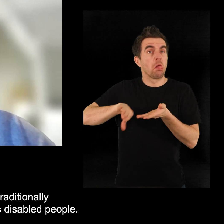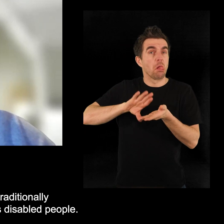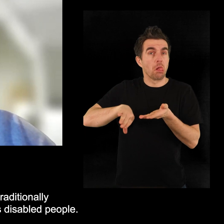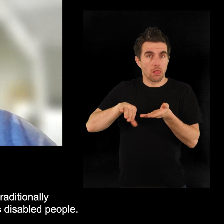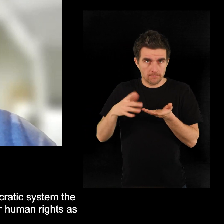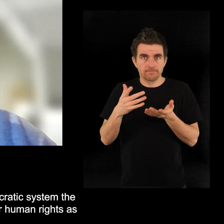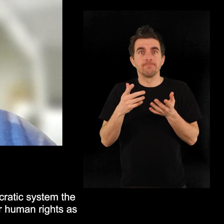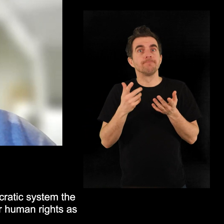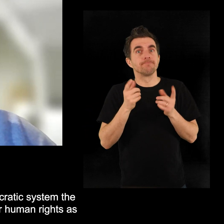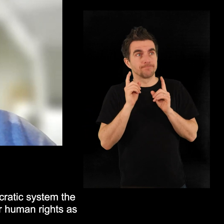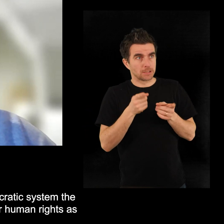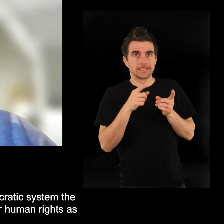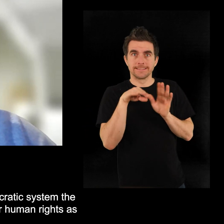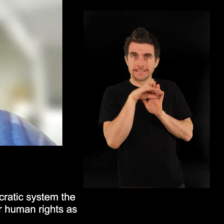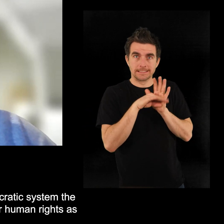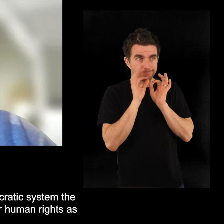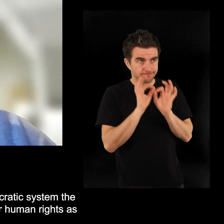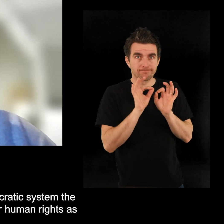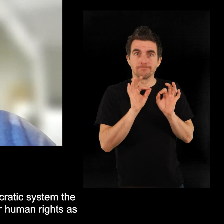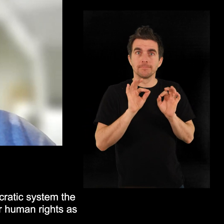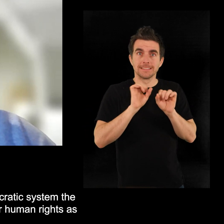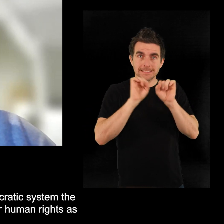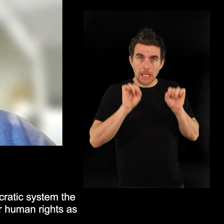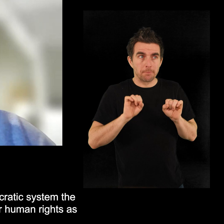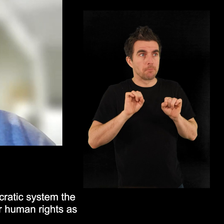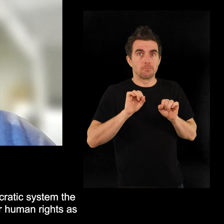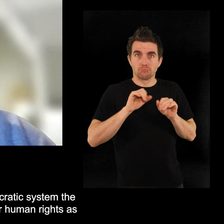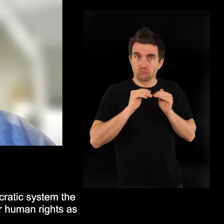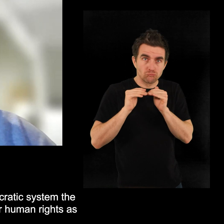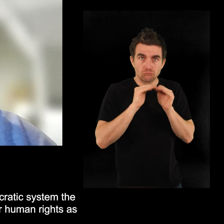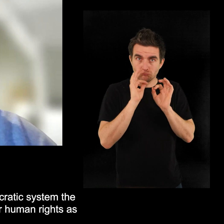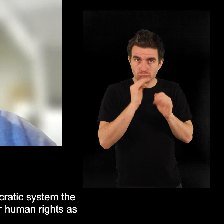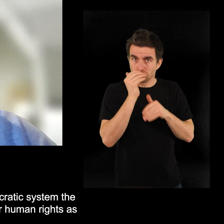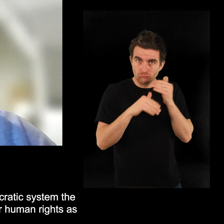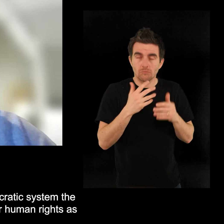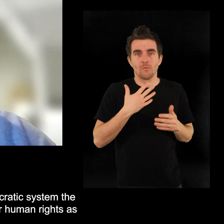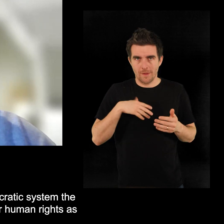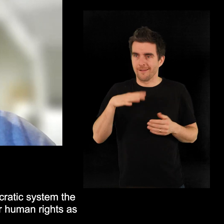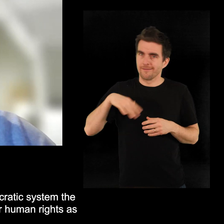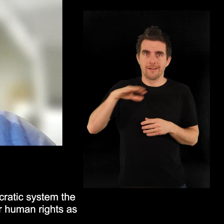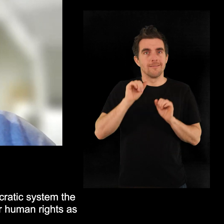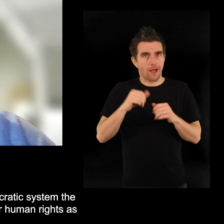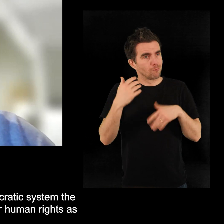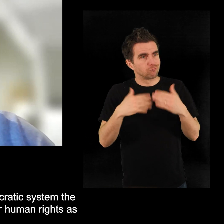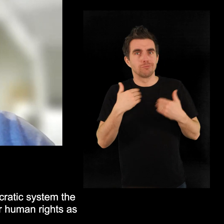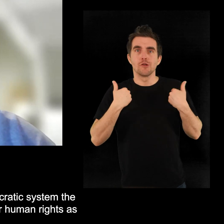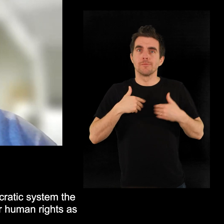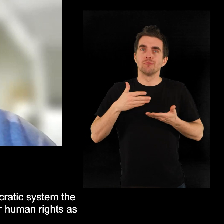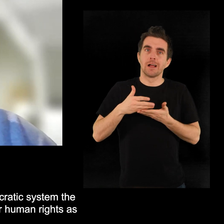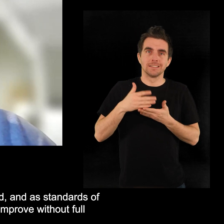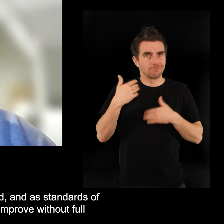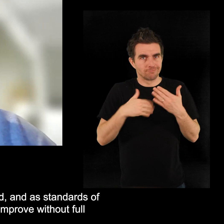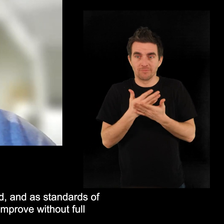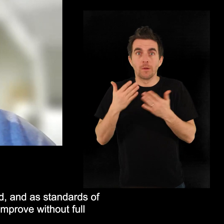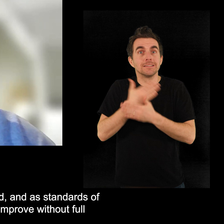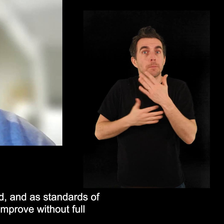people. Without a rules-based democratic system, the chances of implementing our human rights